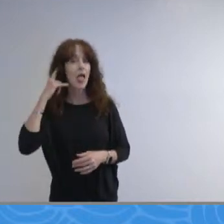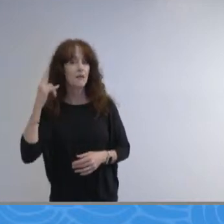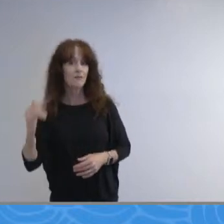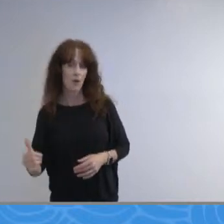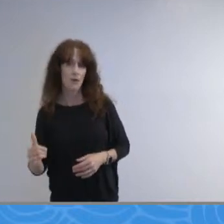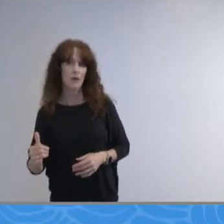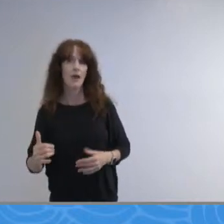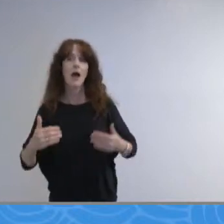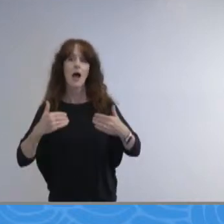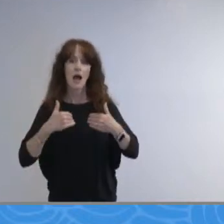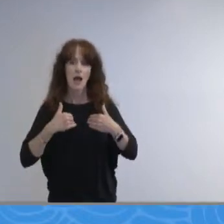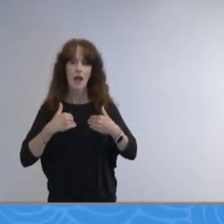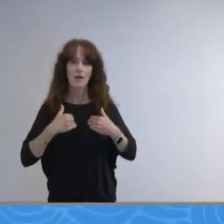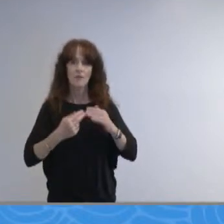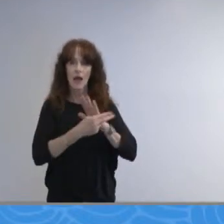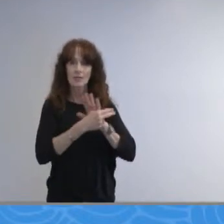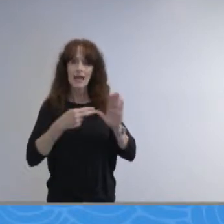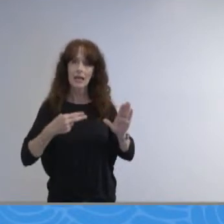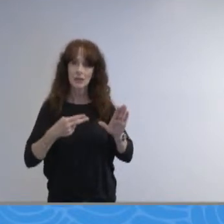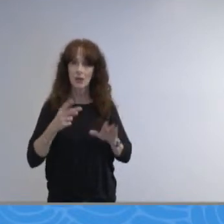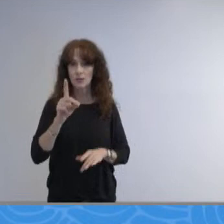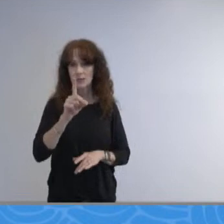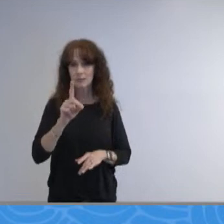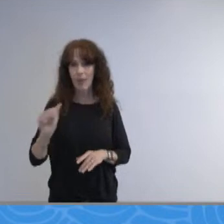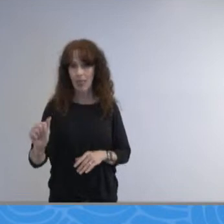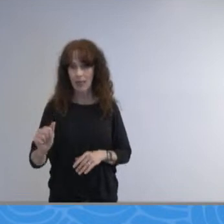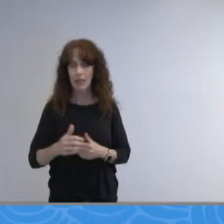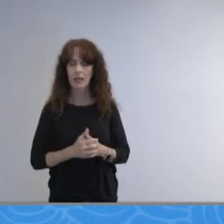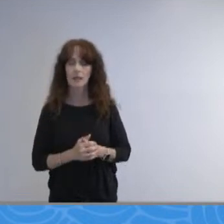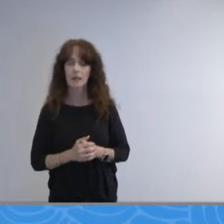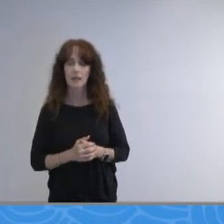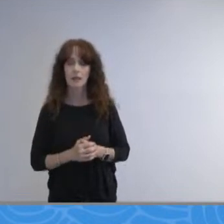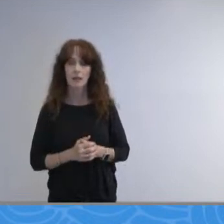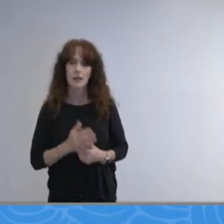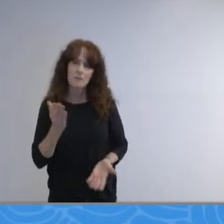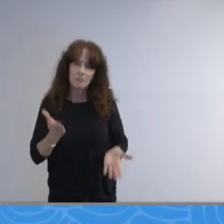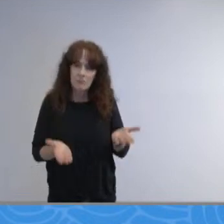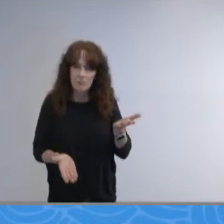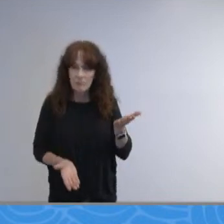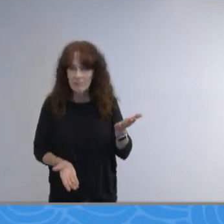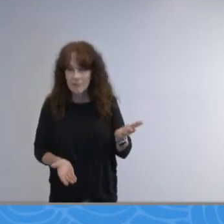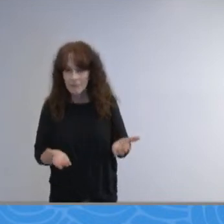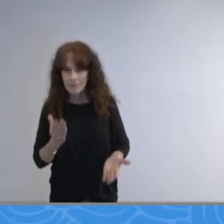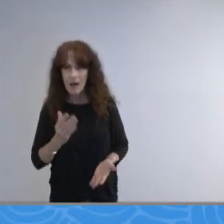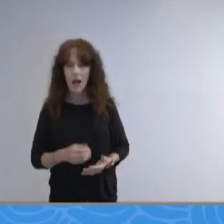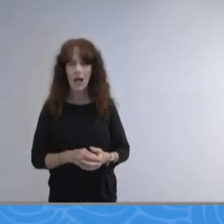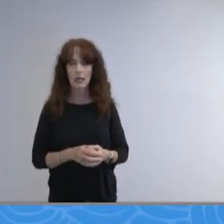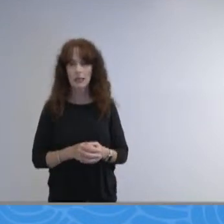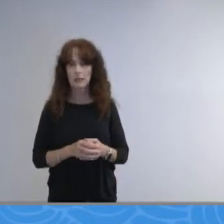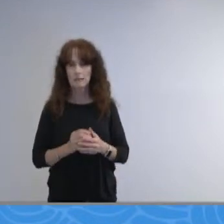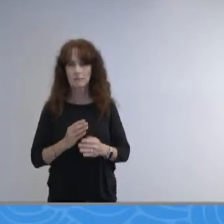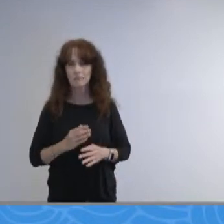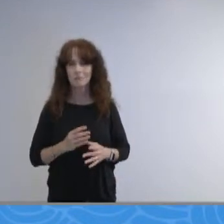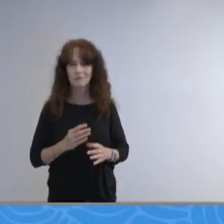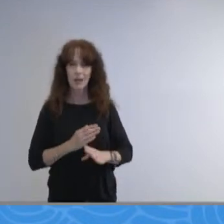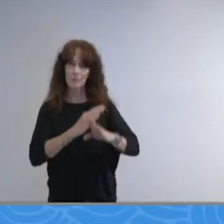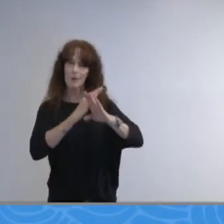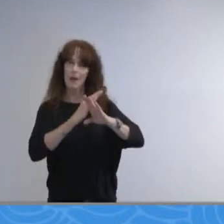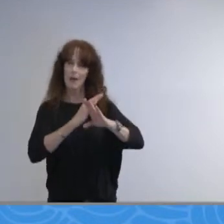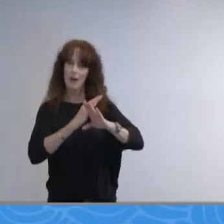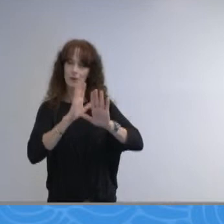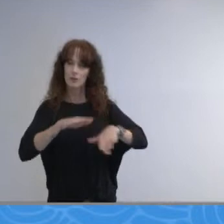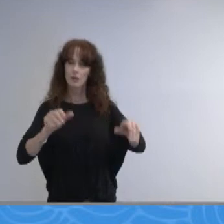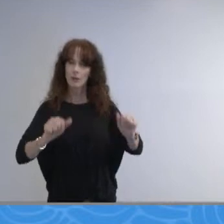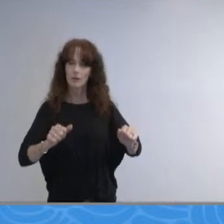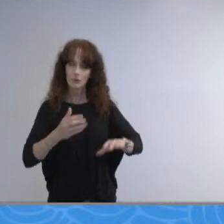California do have a diagnosed disability. So these are just things that might impair a child's ability to make